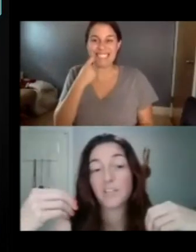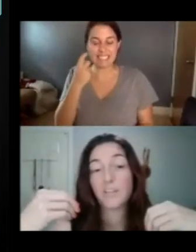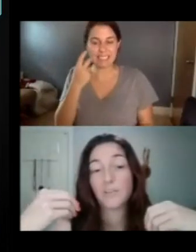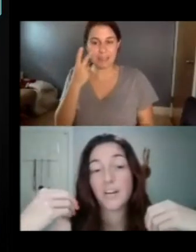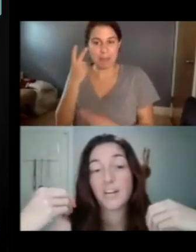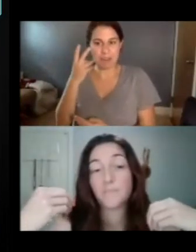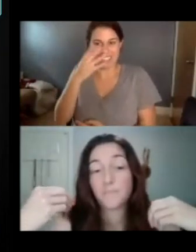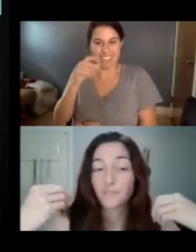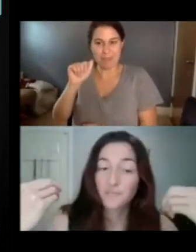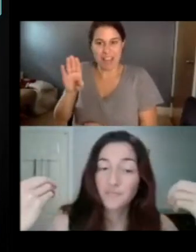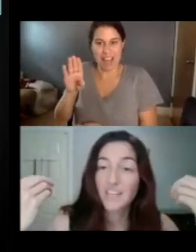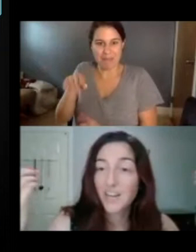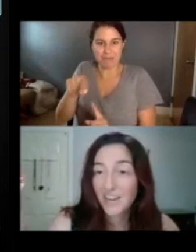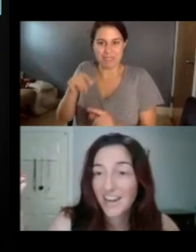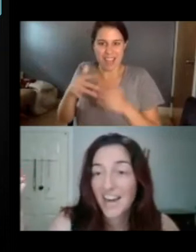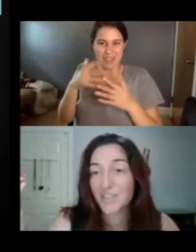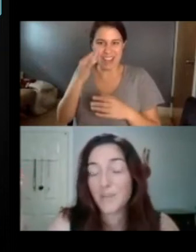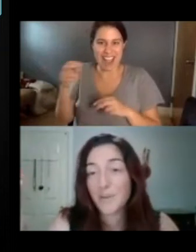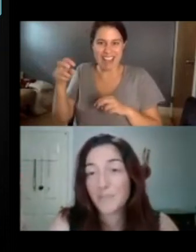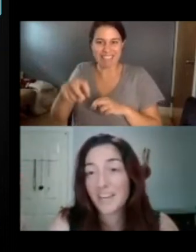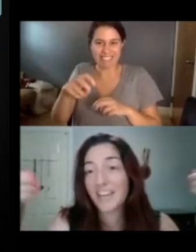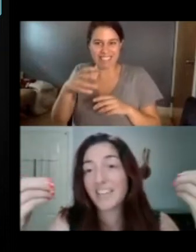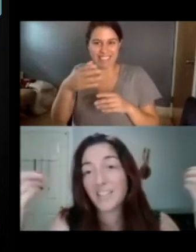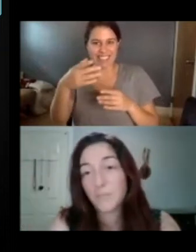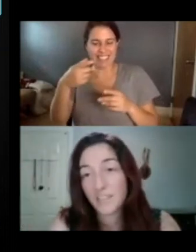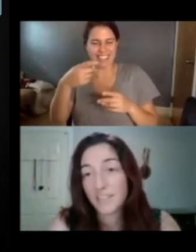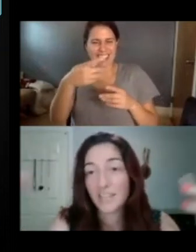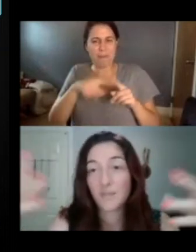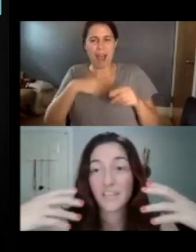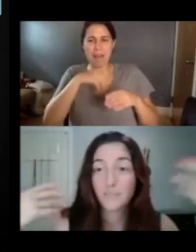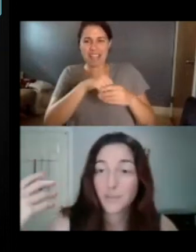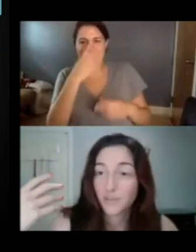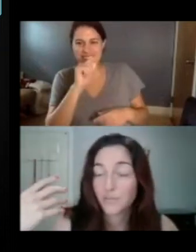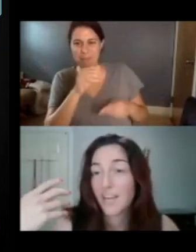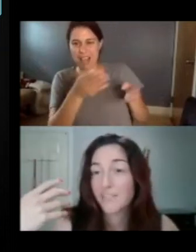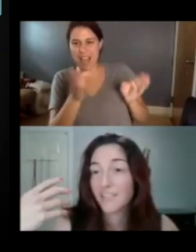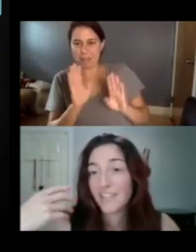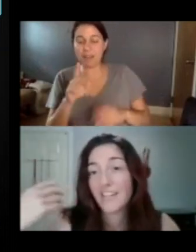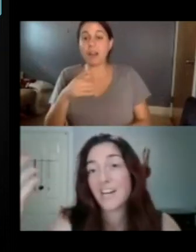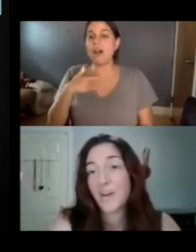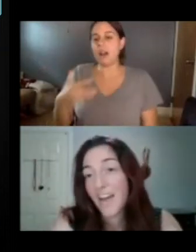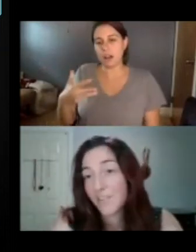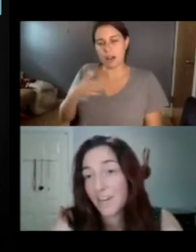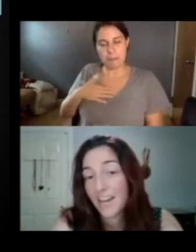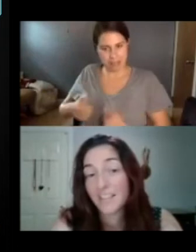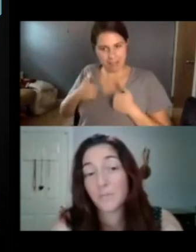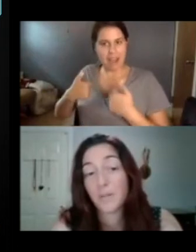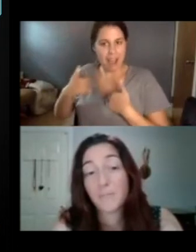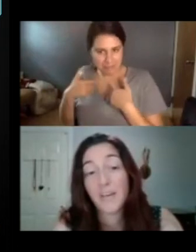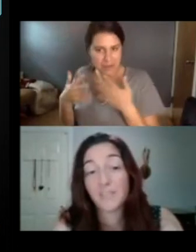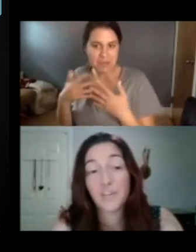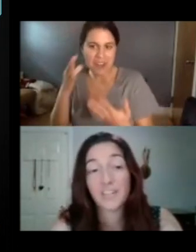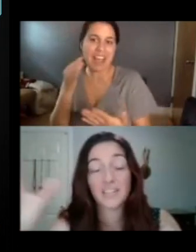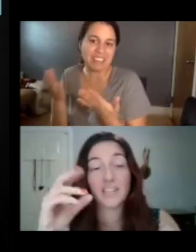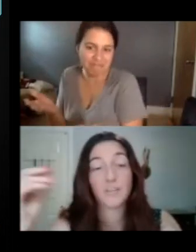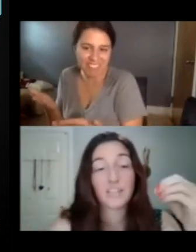lab, but also a gray cat jumps on my bed. And this is because in my typical life, I have a gray cat that jumps on